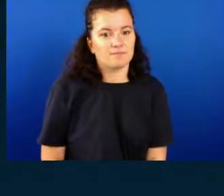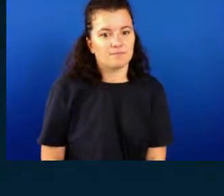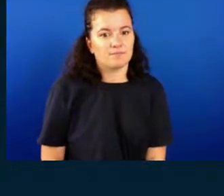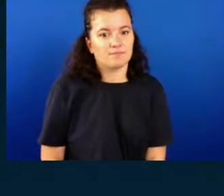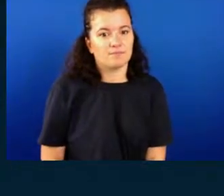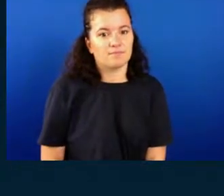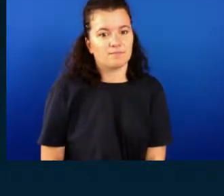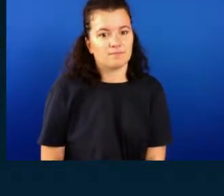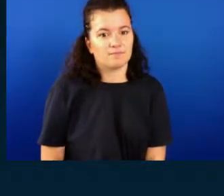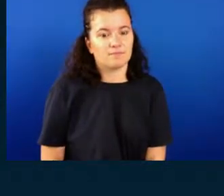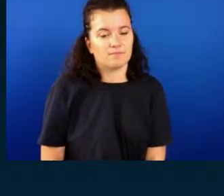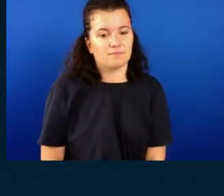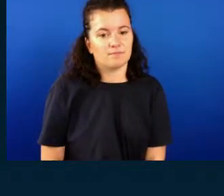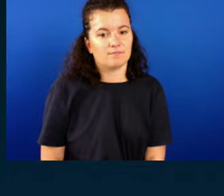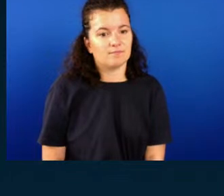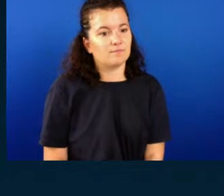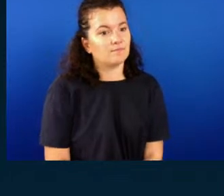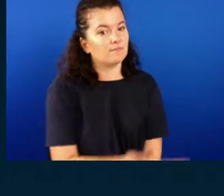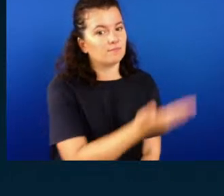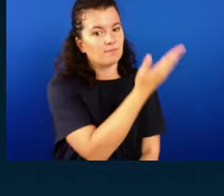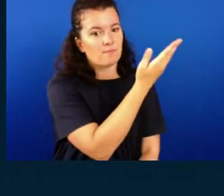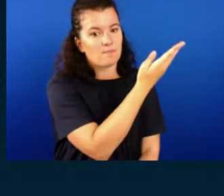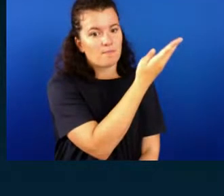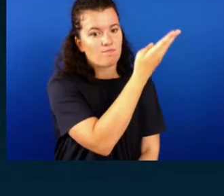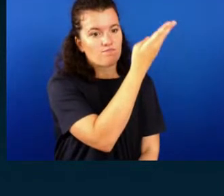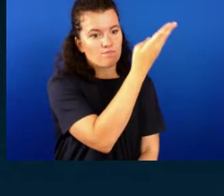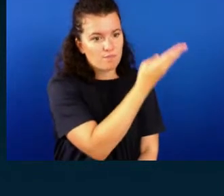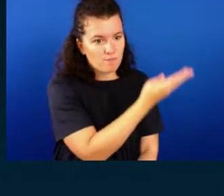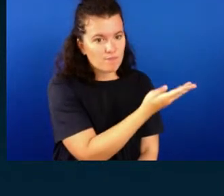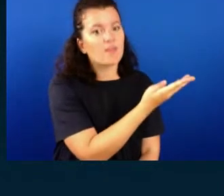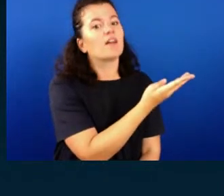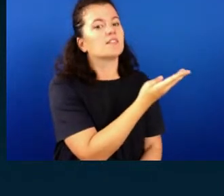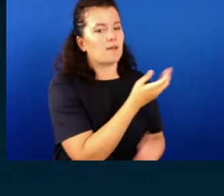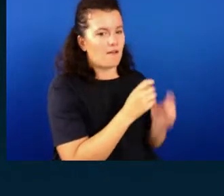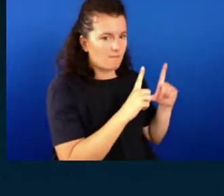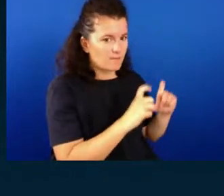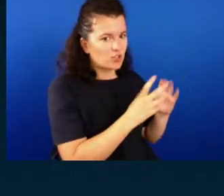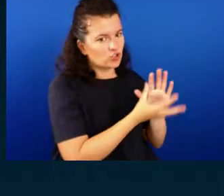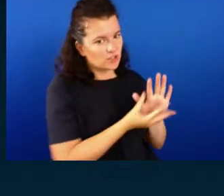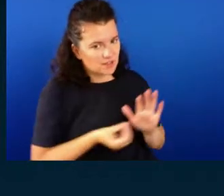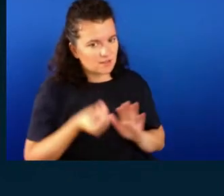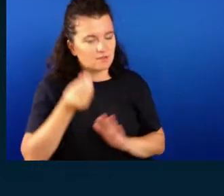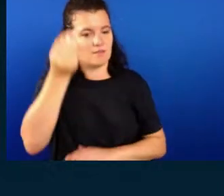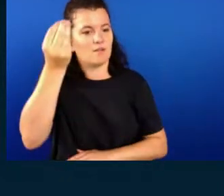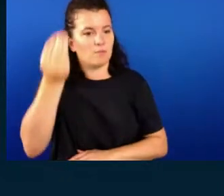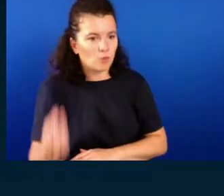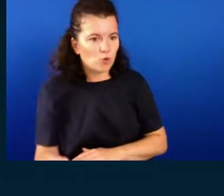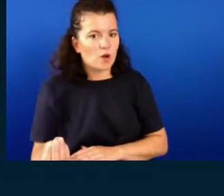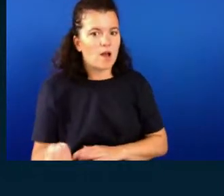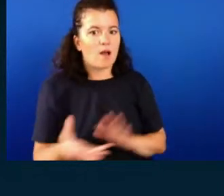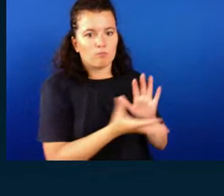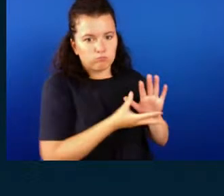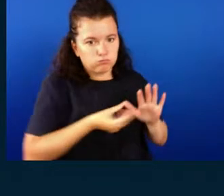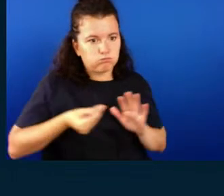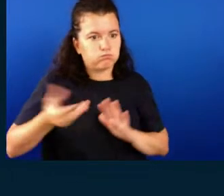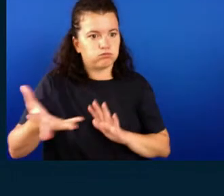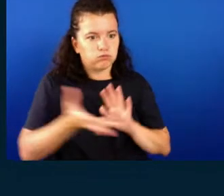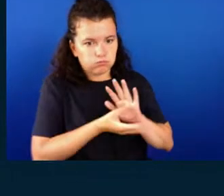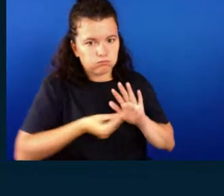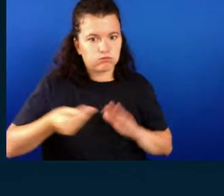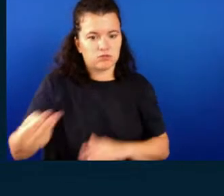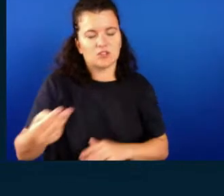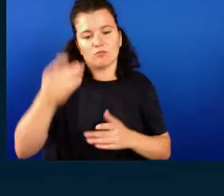Building, pushing. So there it's pushing the Docker images. So there we've gone through and done the deployment. Now, interestingly